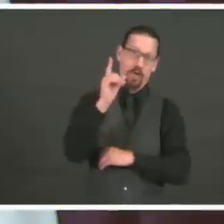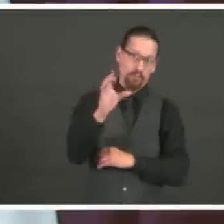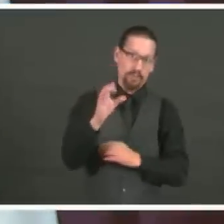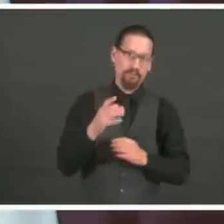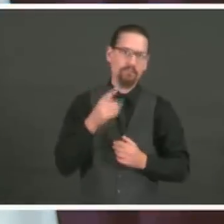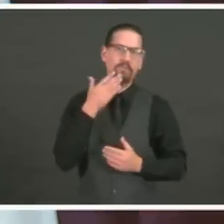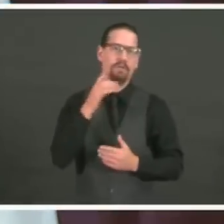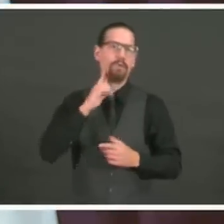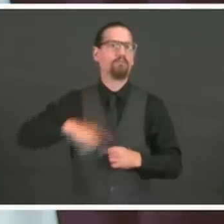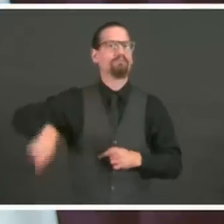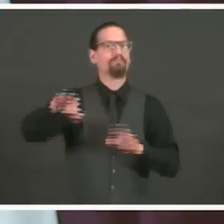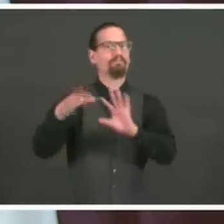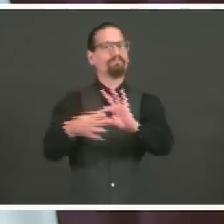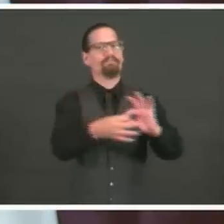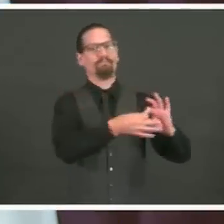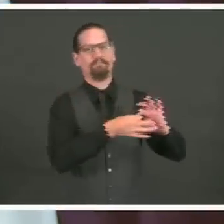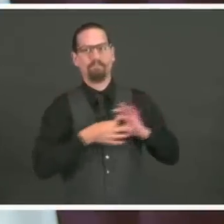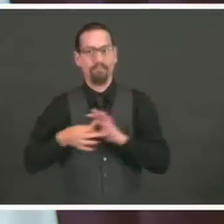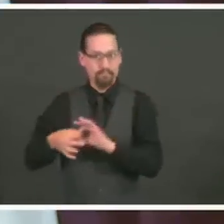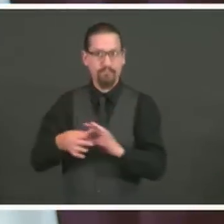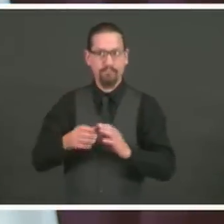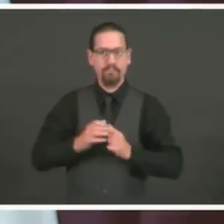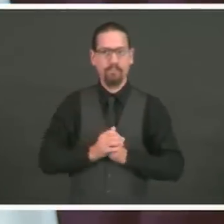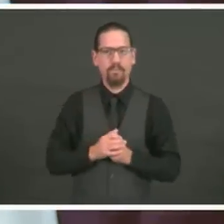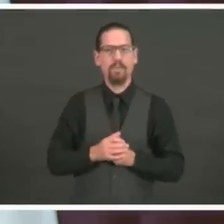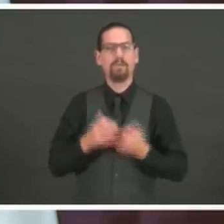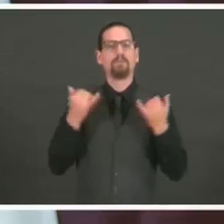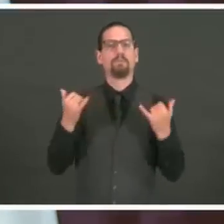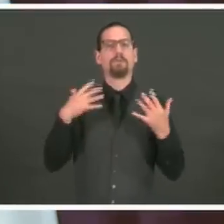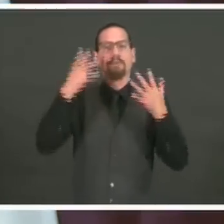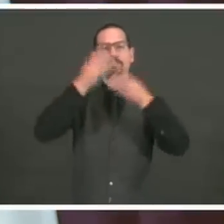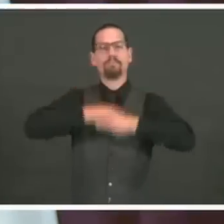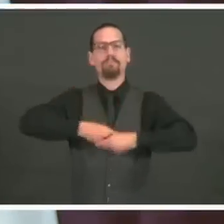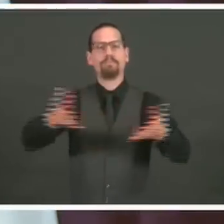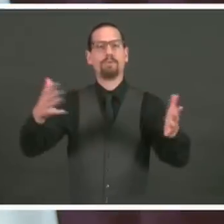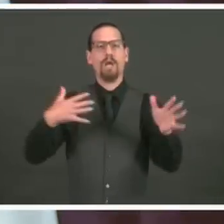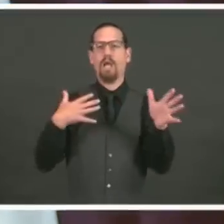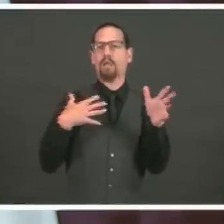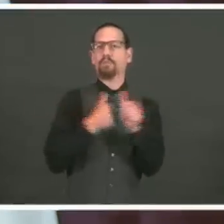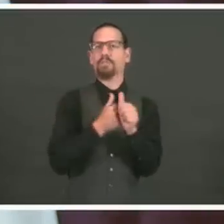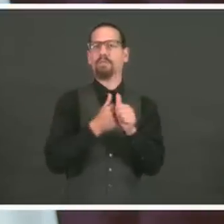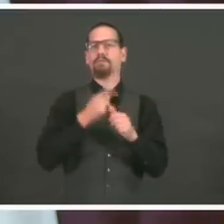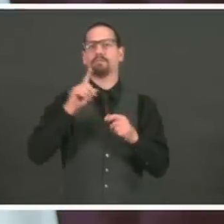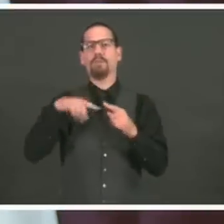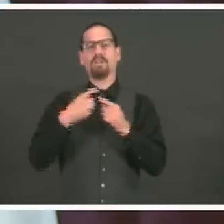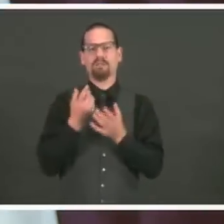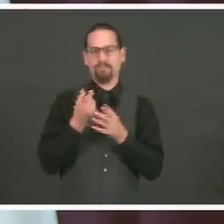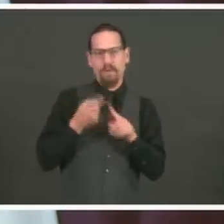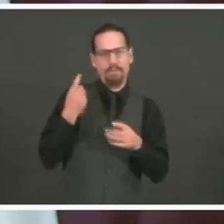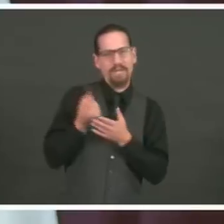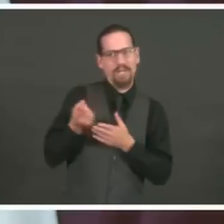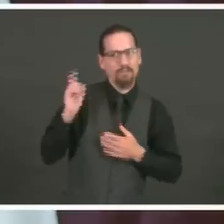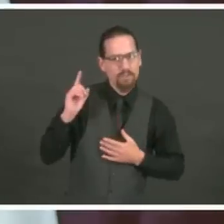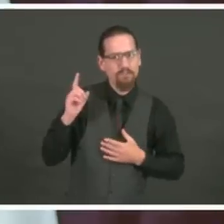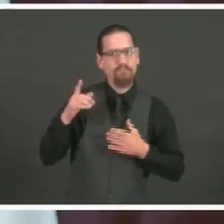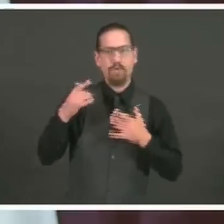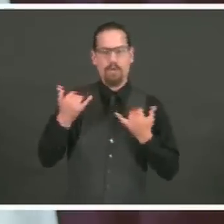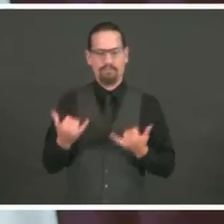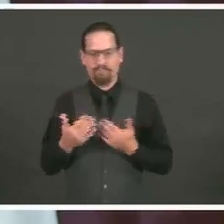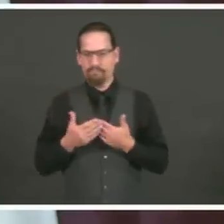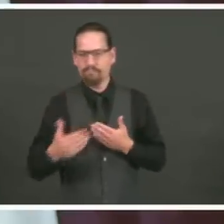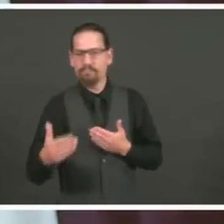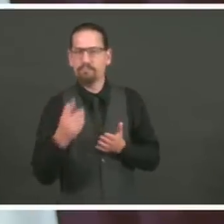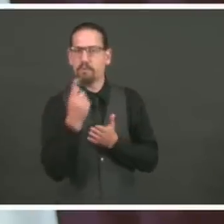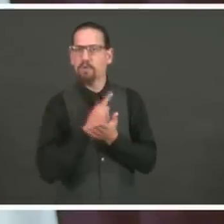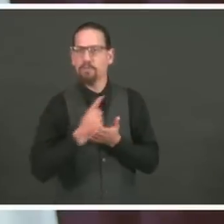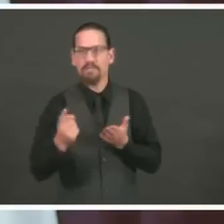update on what we saw this past weekend. We get a lot of questions in the office around what happened on the weekend. It's summer, weekends are busy,